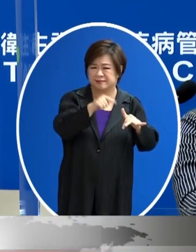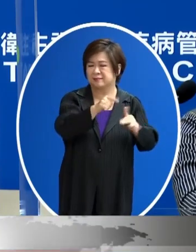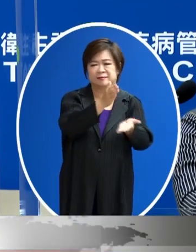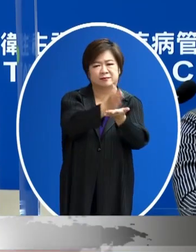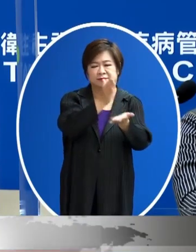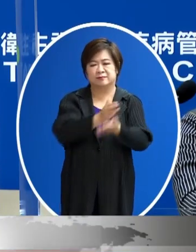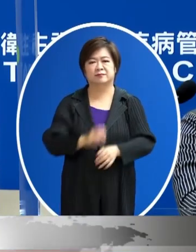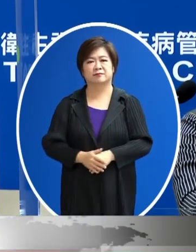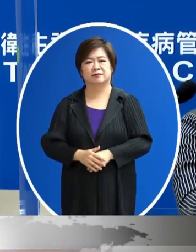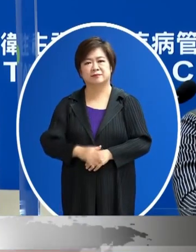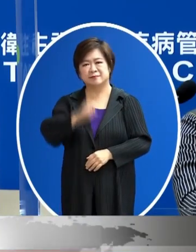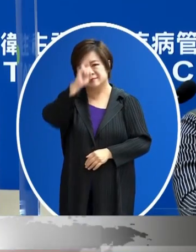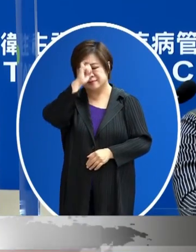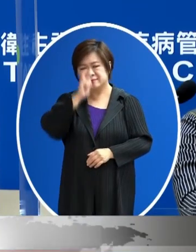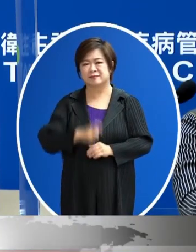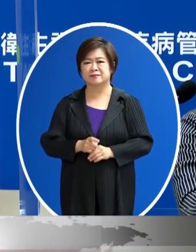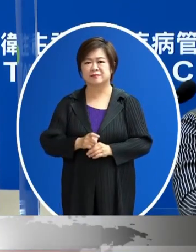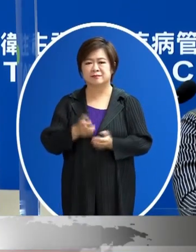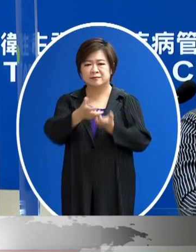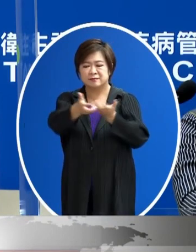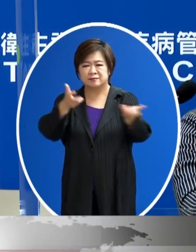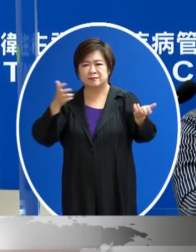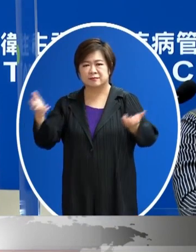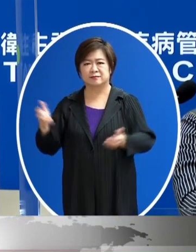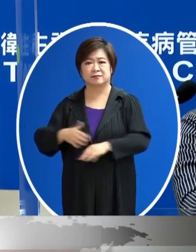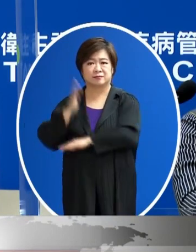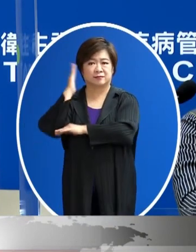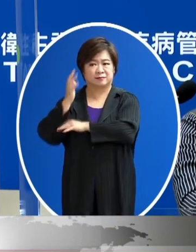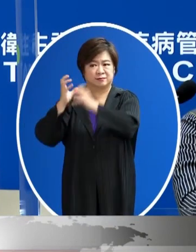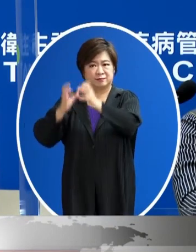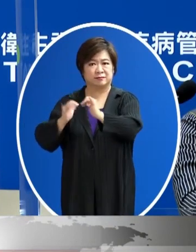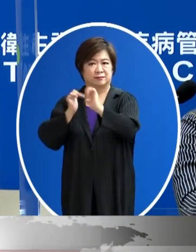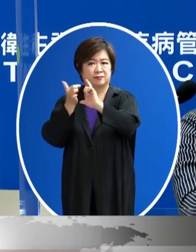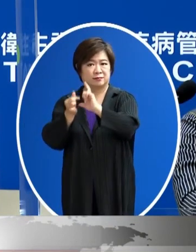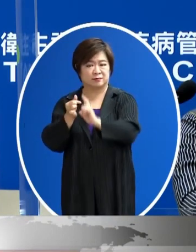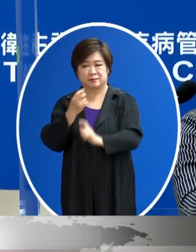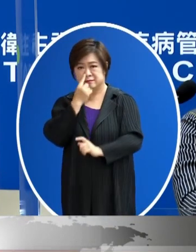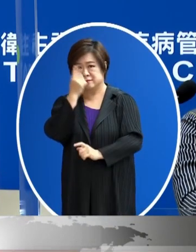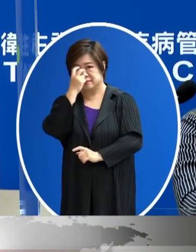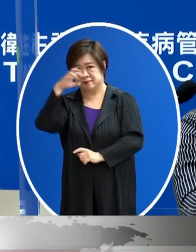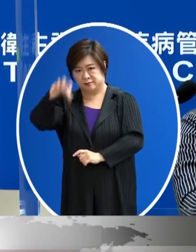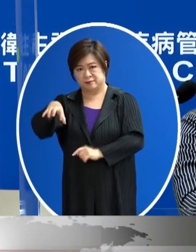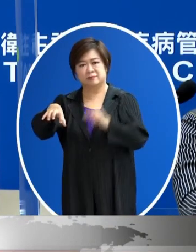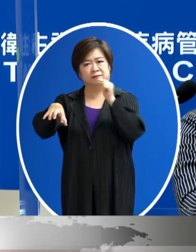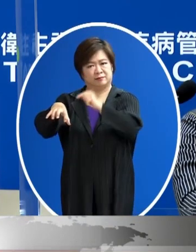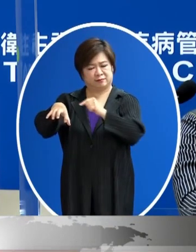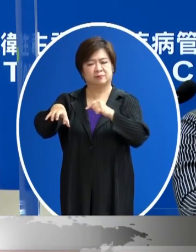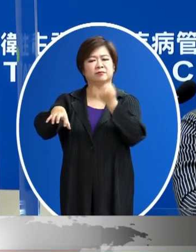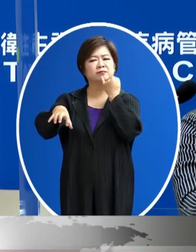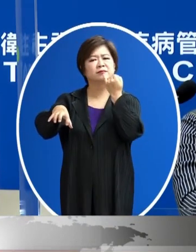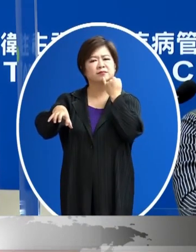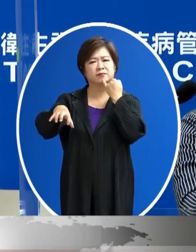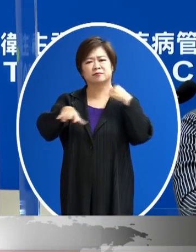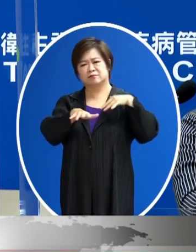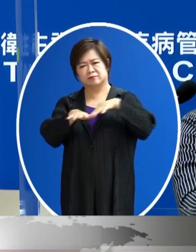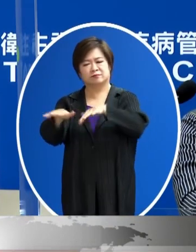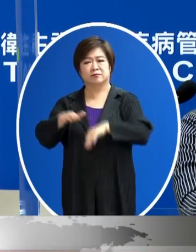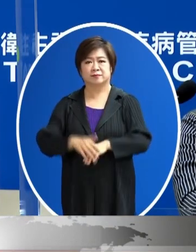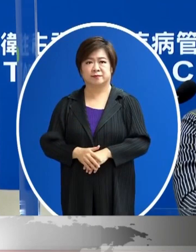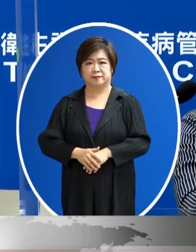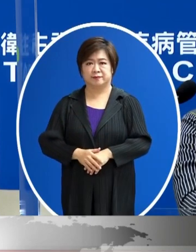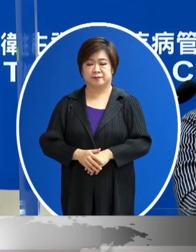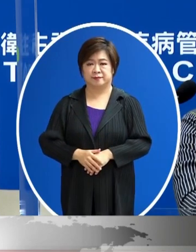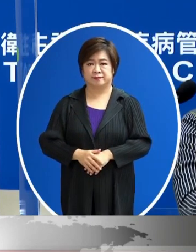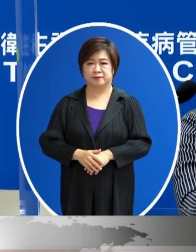Do not rush to the ER. Go to emergency testing stations set up by local governments and get tested there instead. Hospitals with